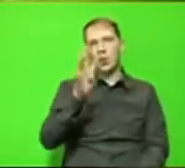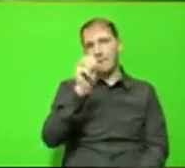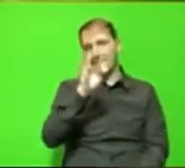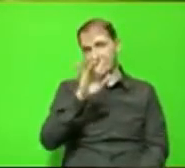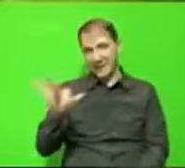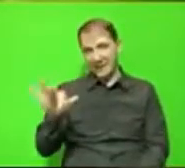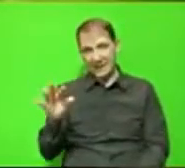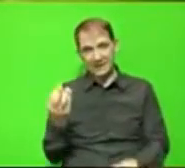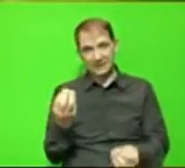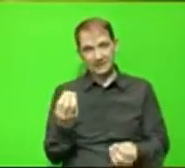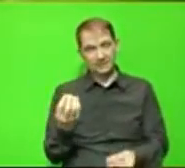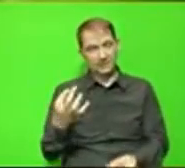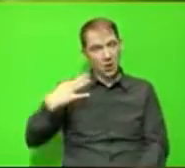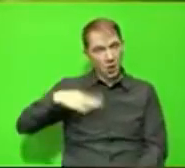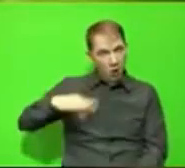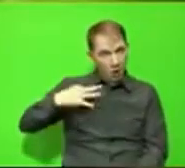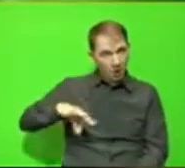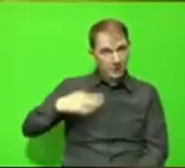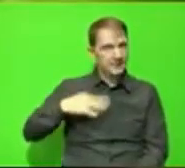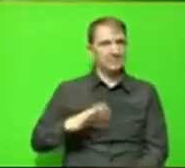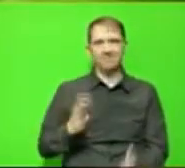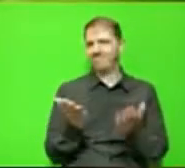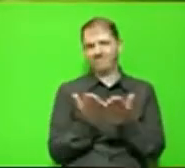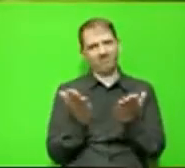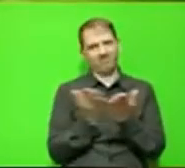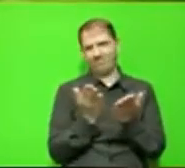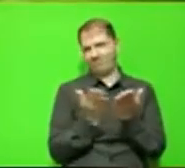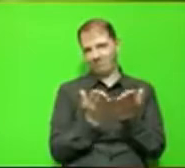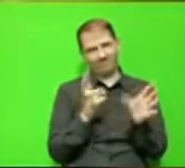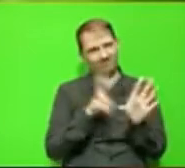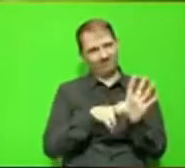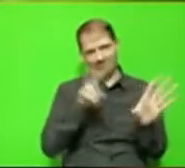especially in conflict zones. Female